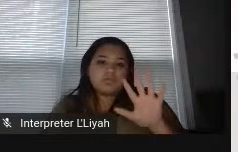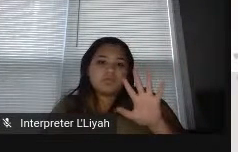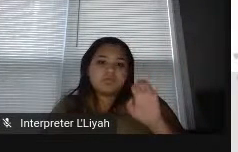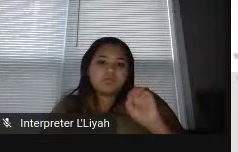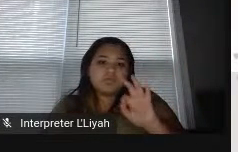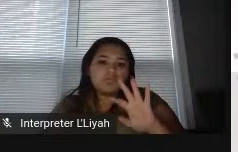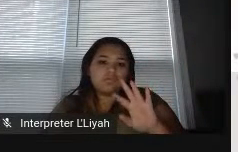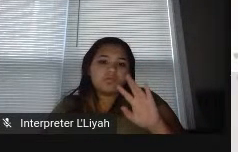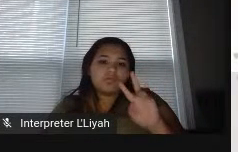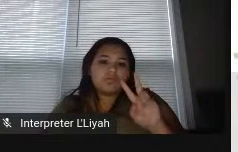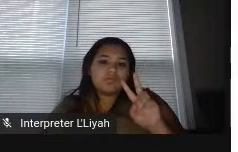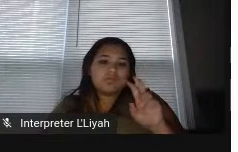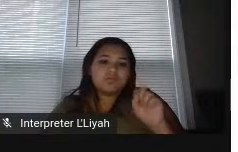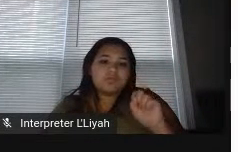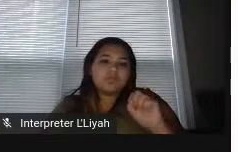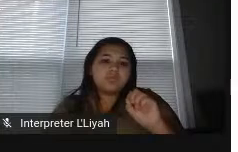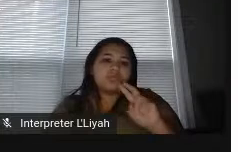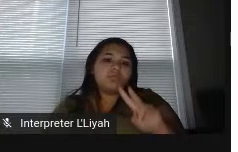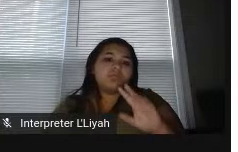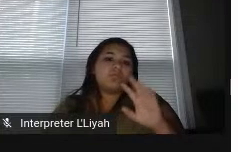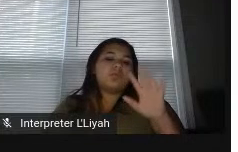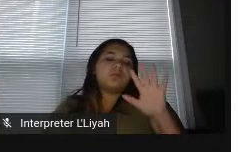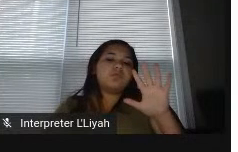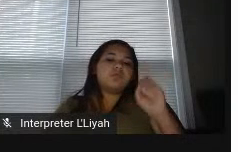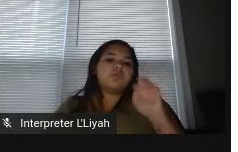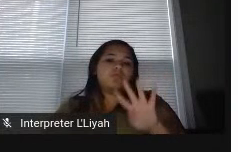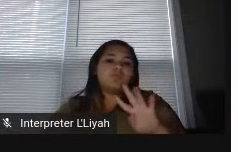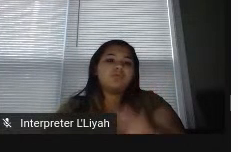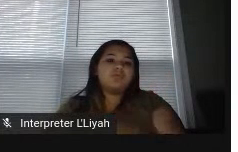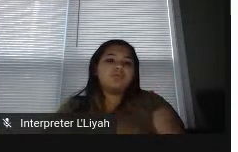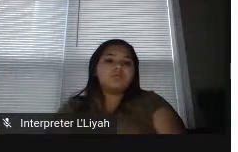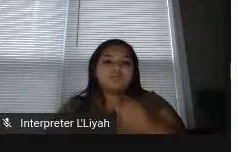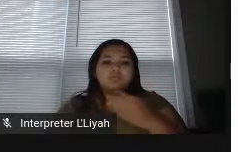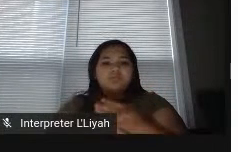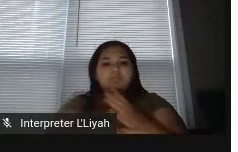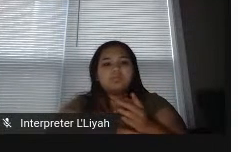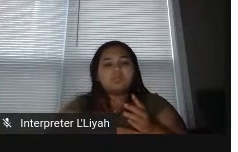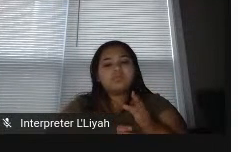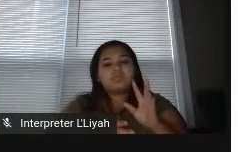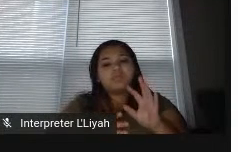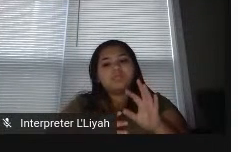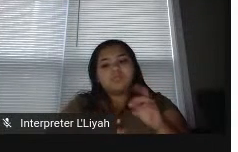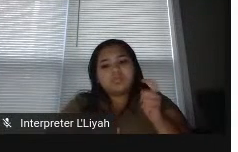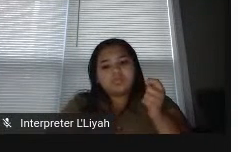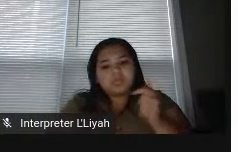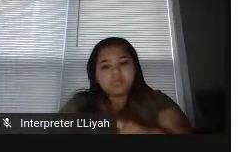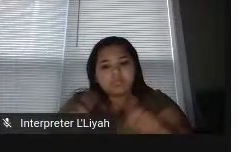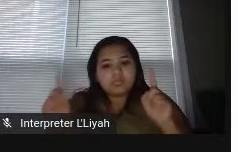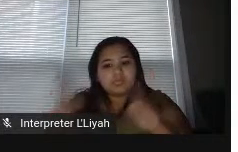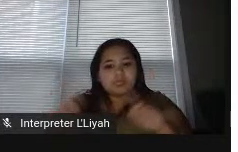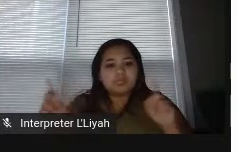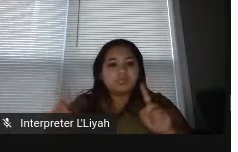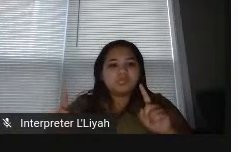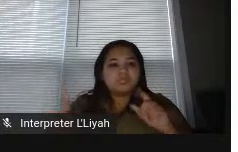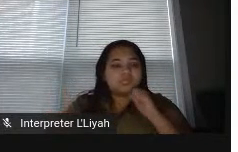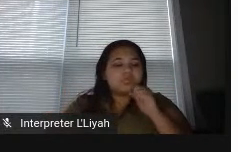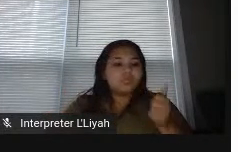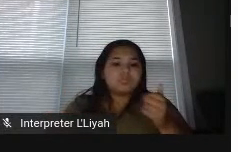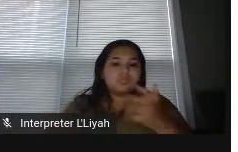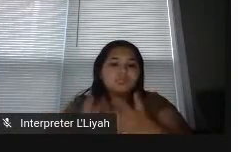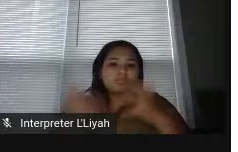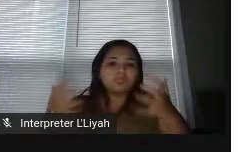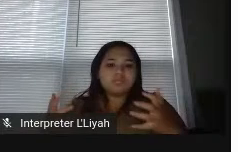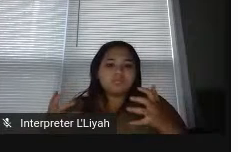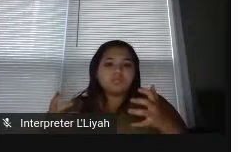504s IEPs versus 504. So we're going to go over a couple of differences. We won't go over a